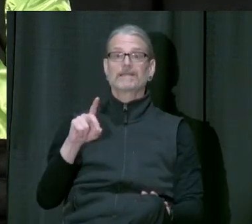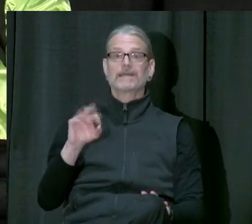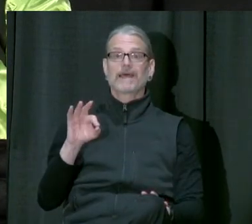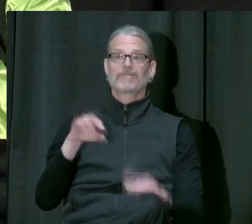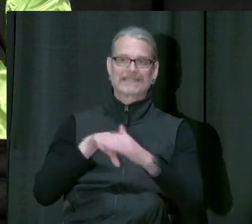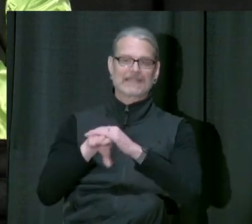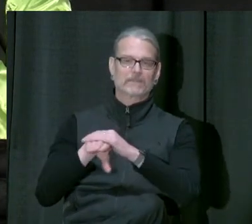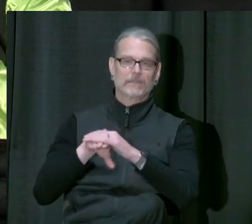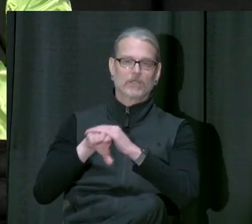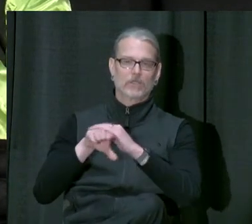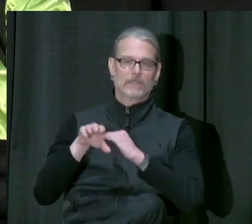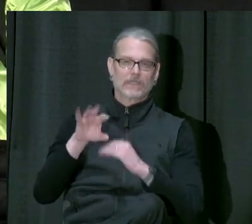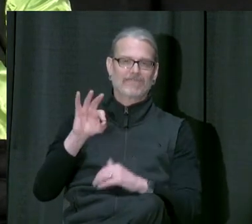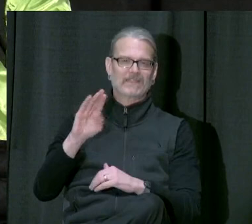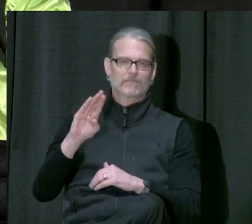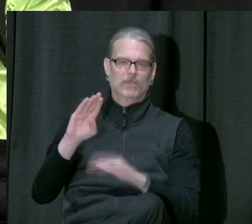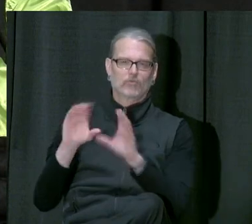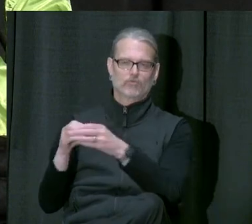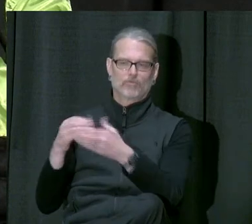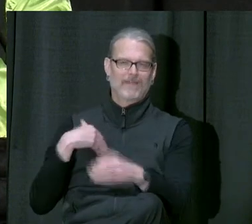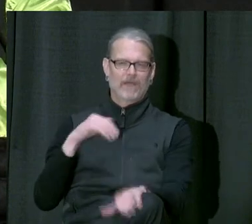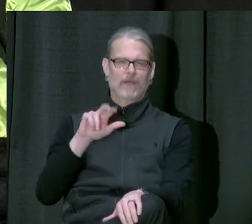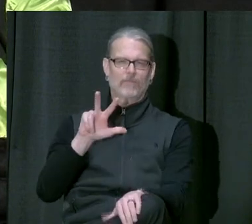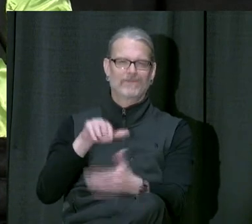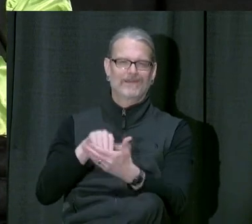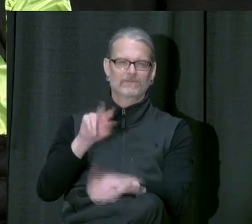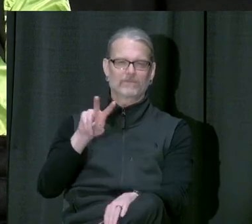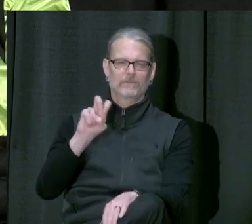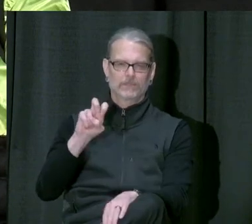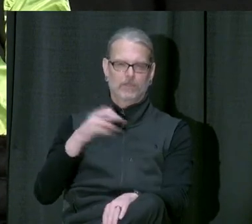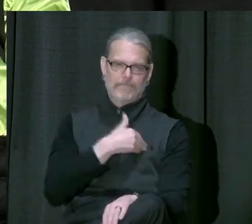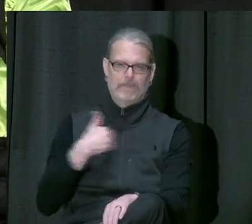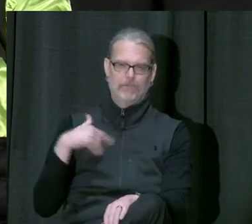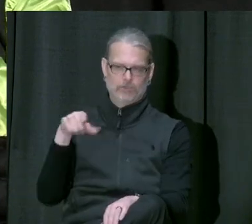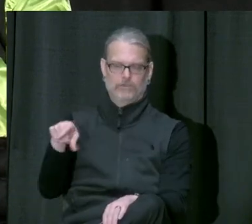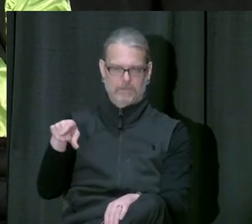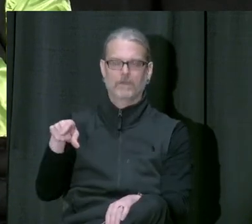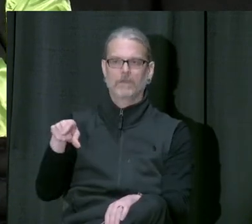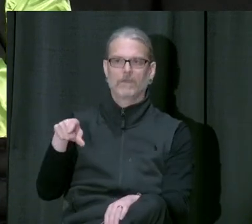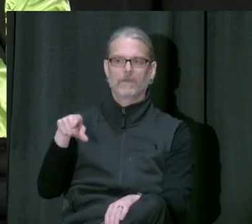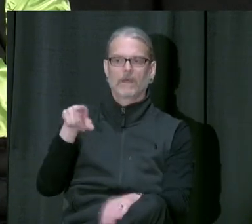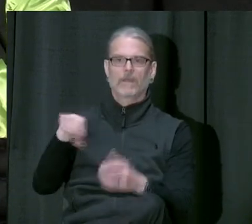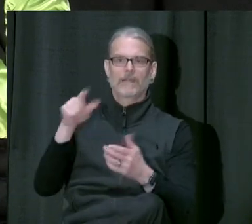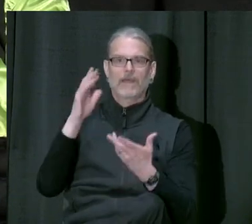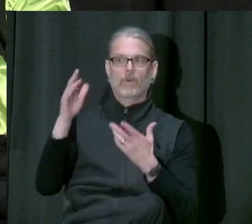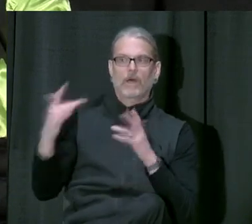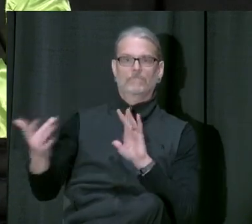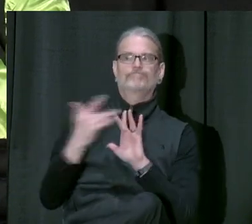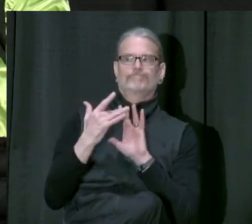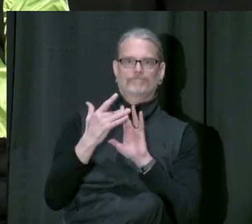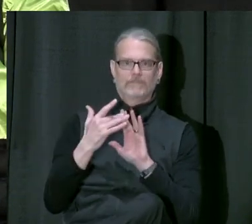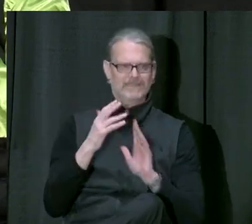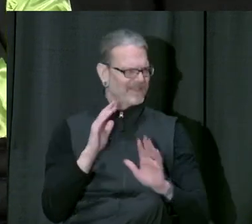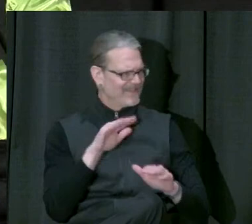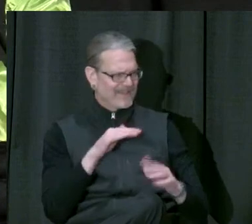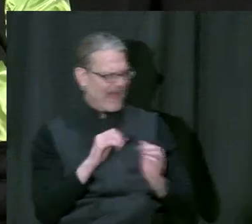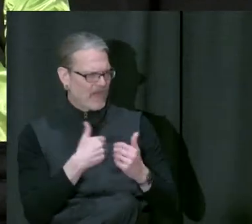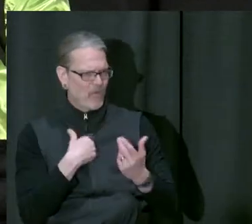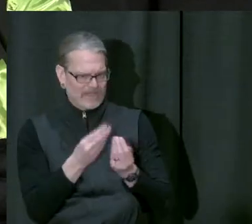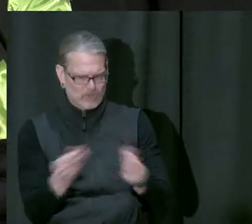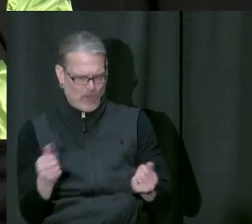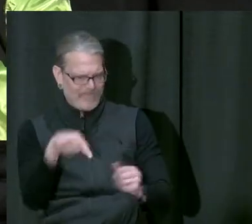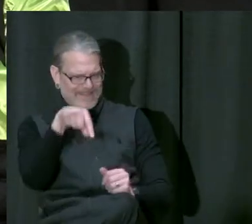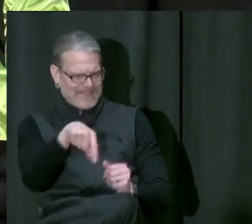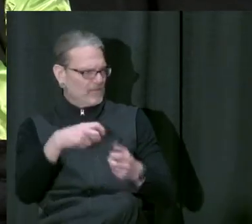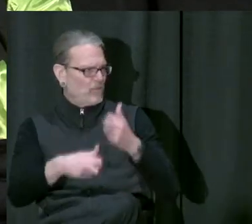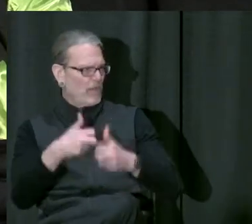on Facebook. We have about 3,200 members. And they find us on the group and say, hey, how do I solve this